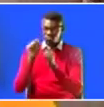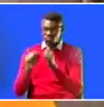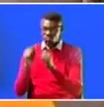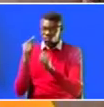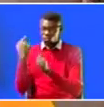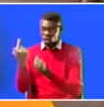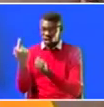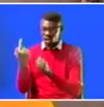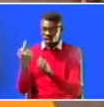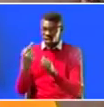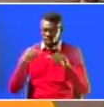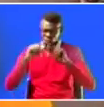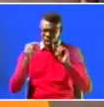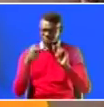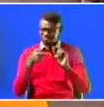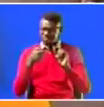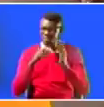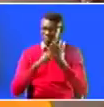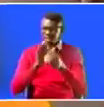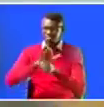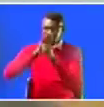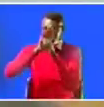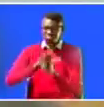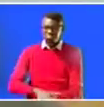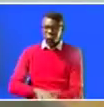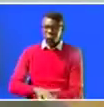pinpoint as a segregationist kind of